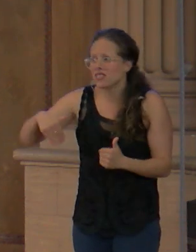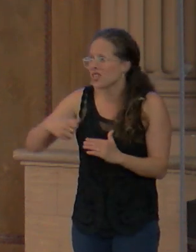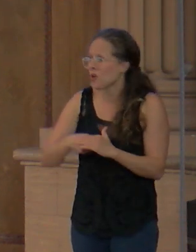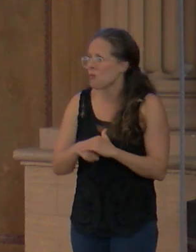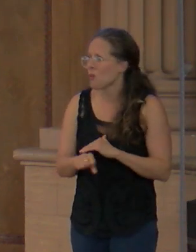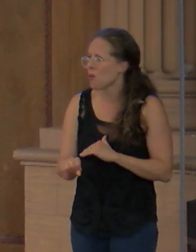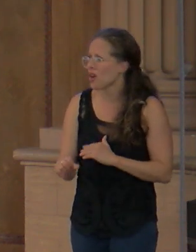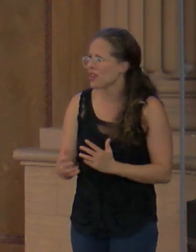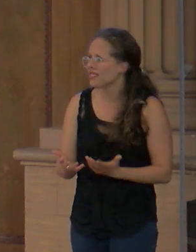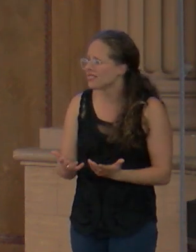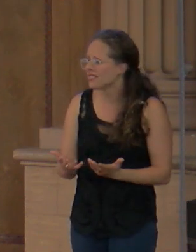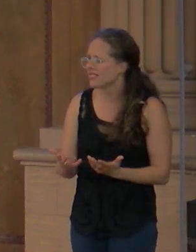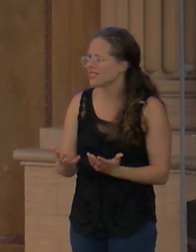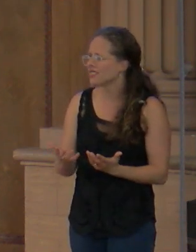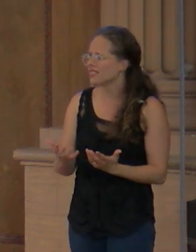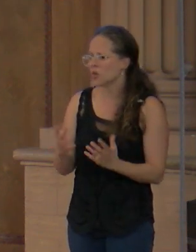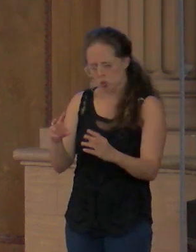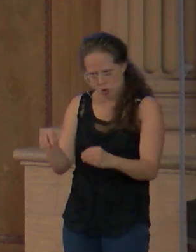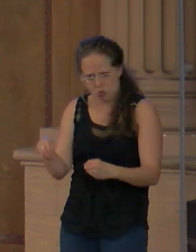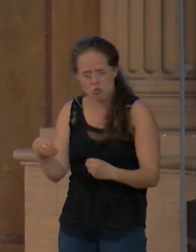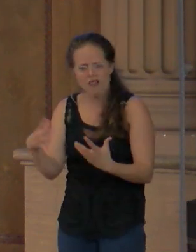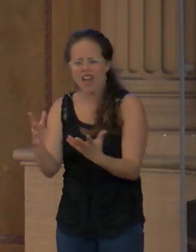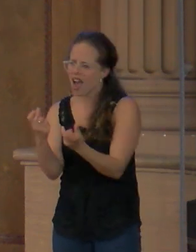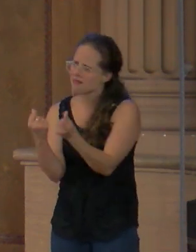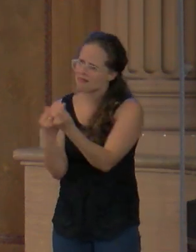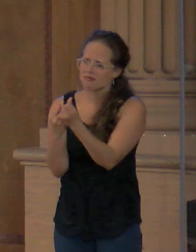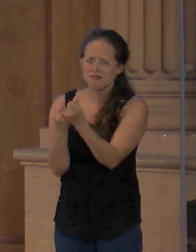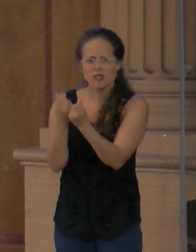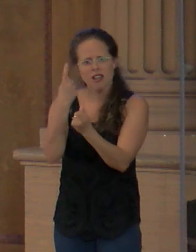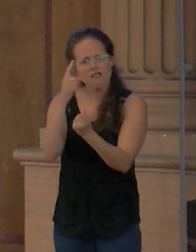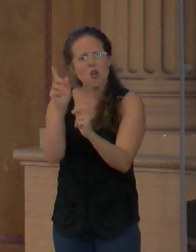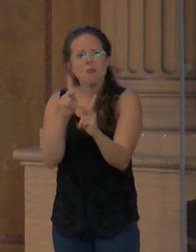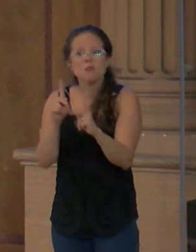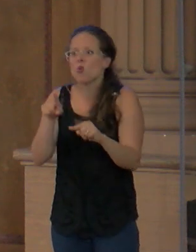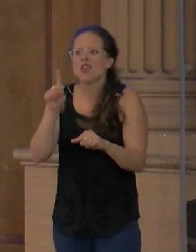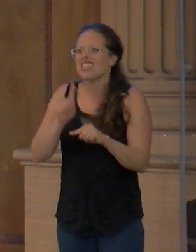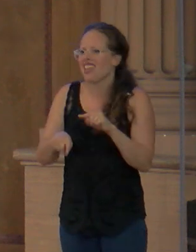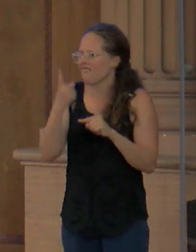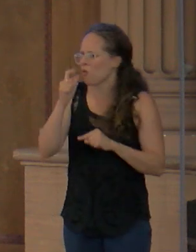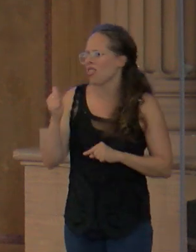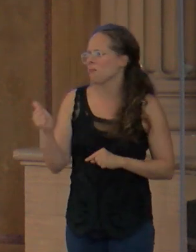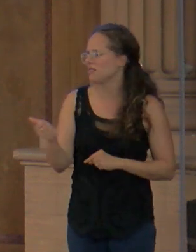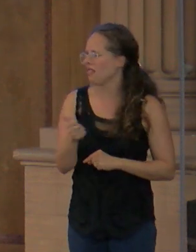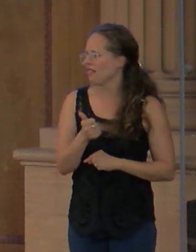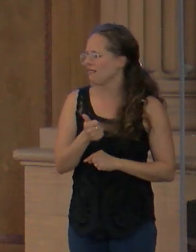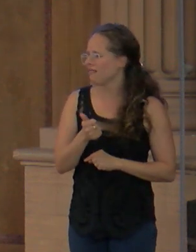Doing justice means providing a voice to the voiceless so that everybody in society has the same opportunities.